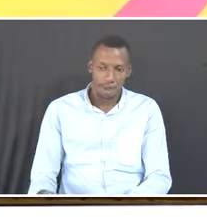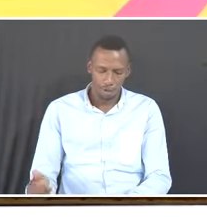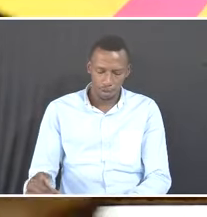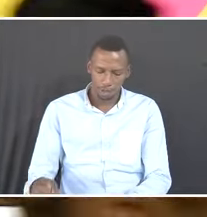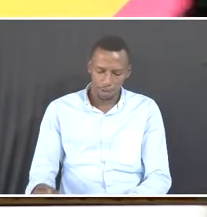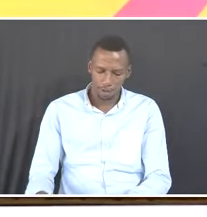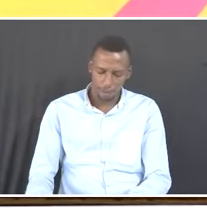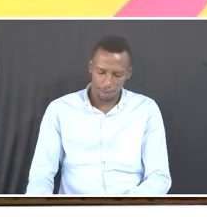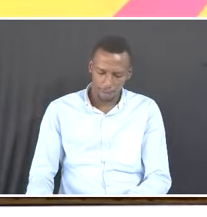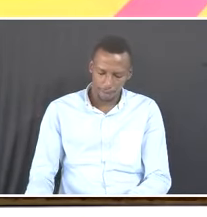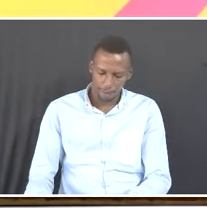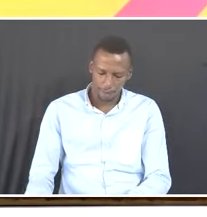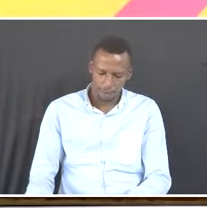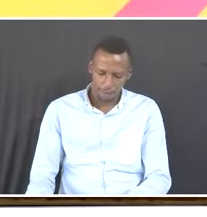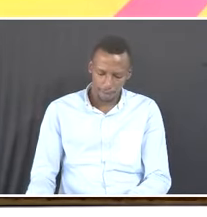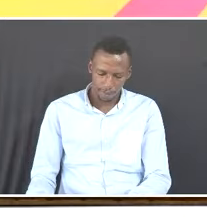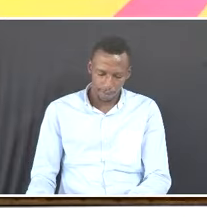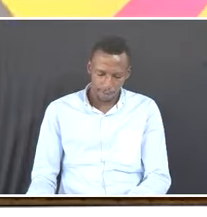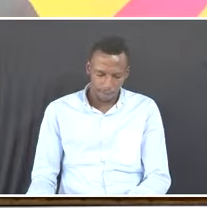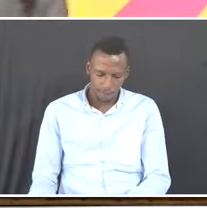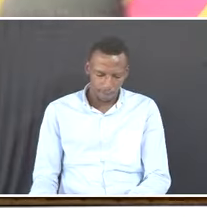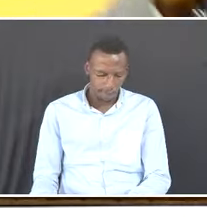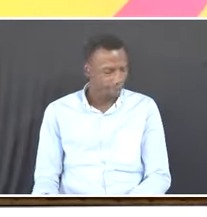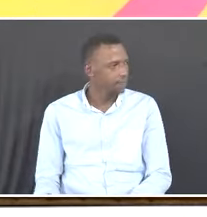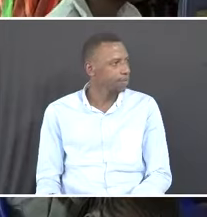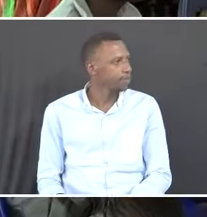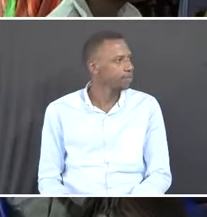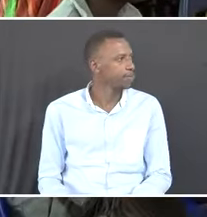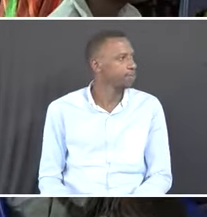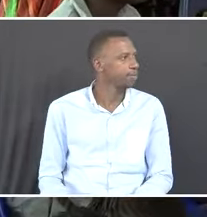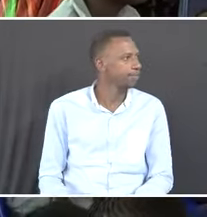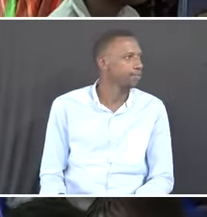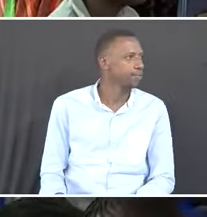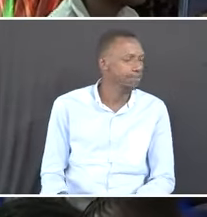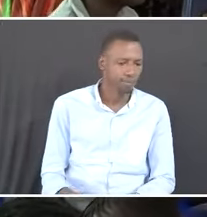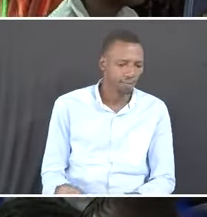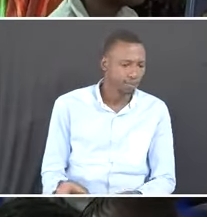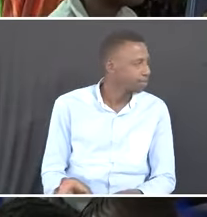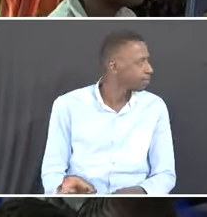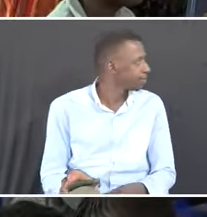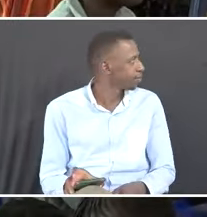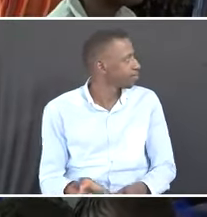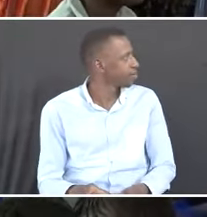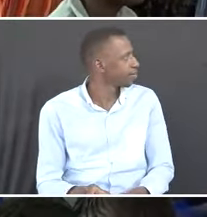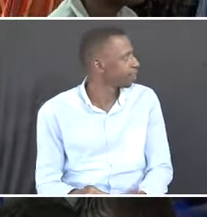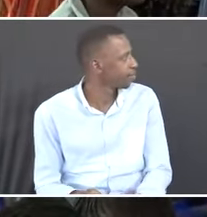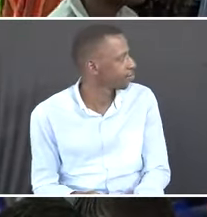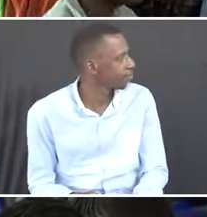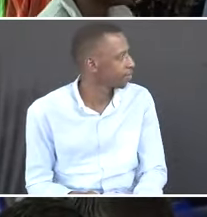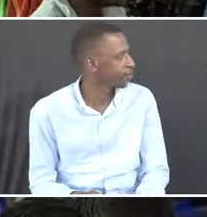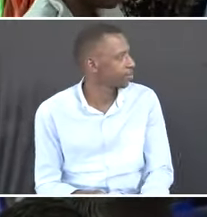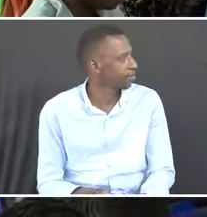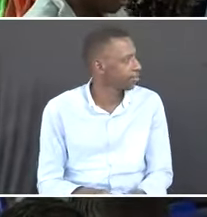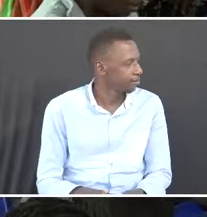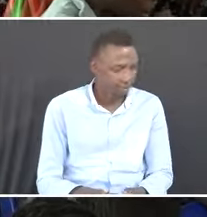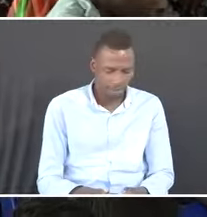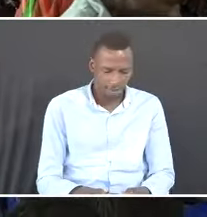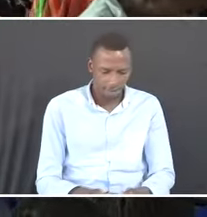You don't have to organize those things. Just hold your songbook and sing. Forget about those things.